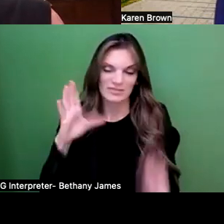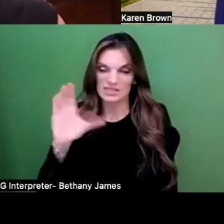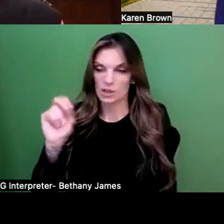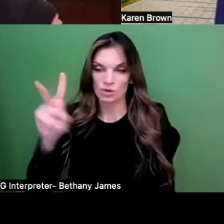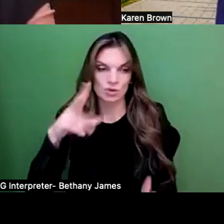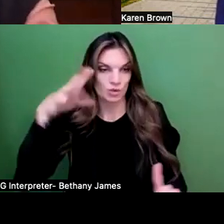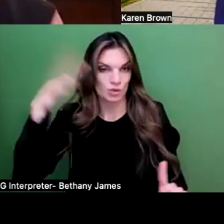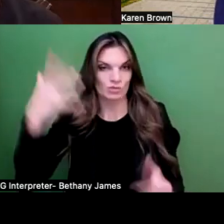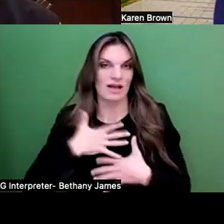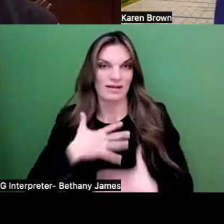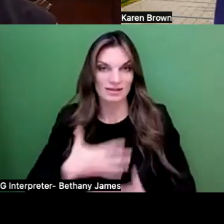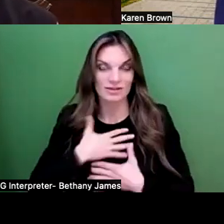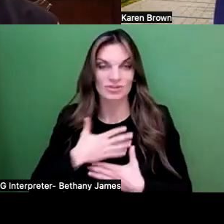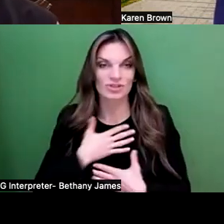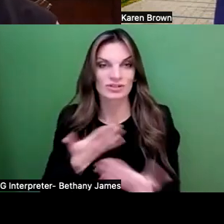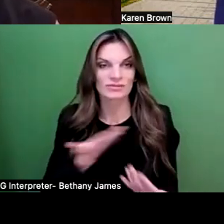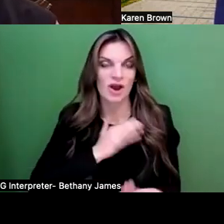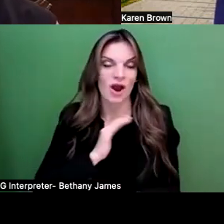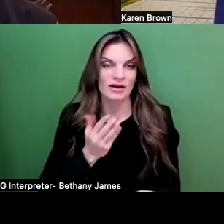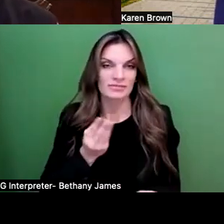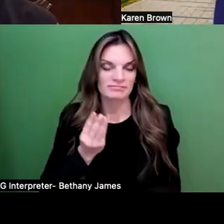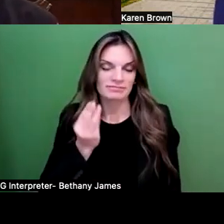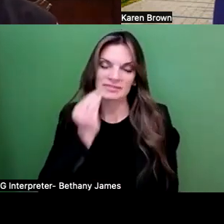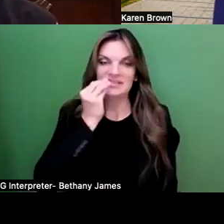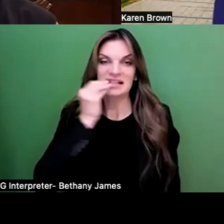CO2 eating abilities, and